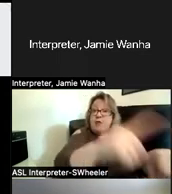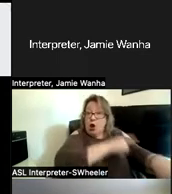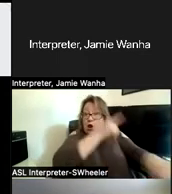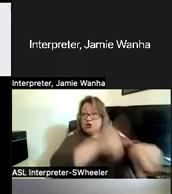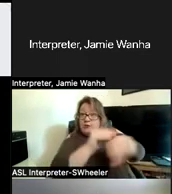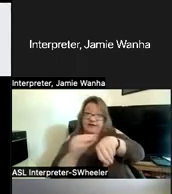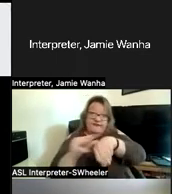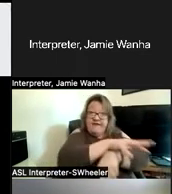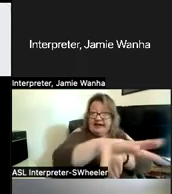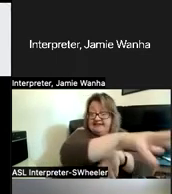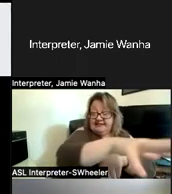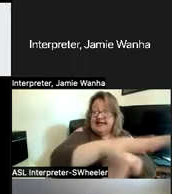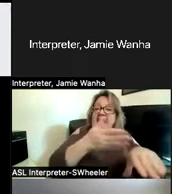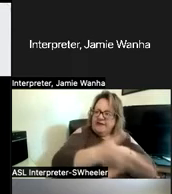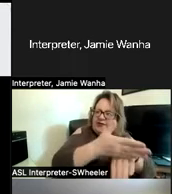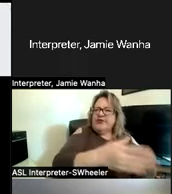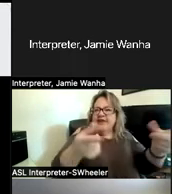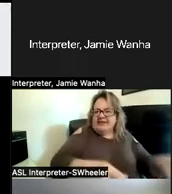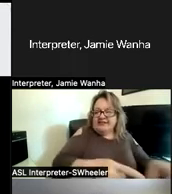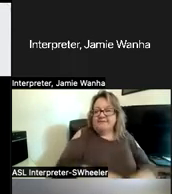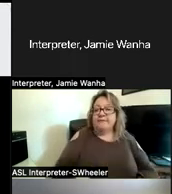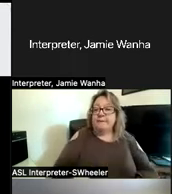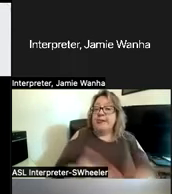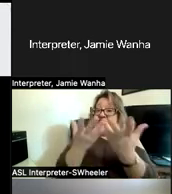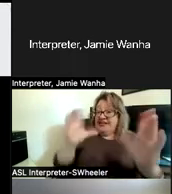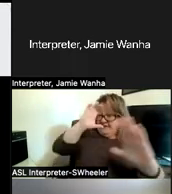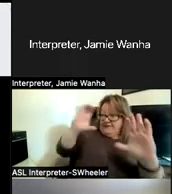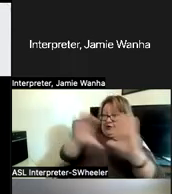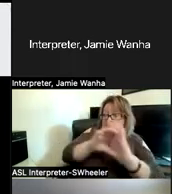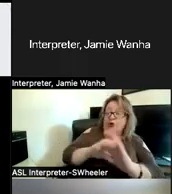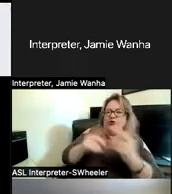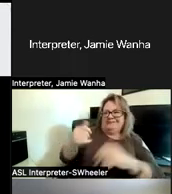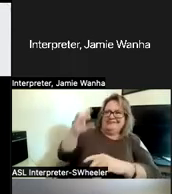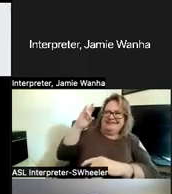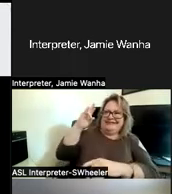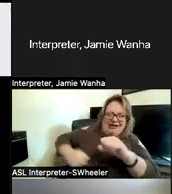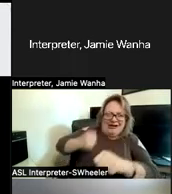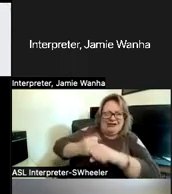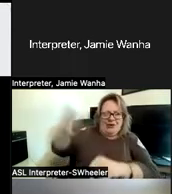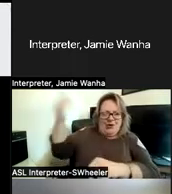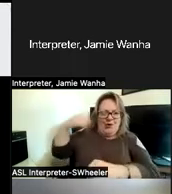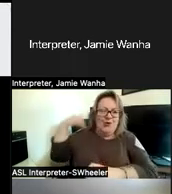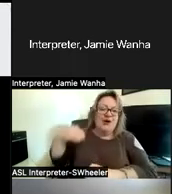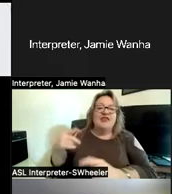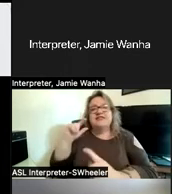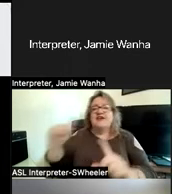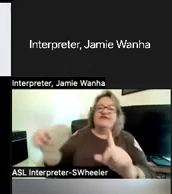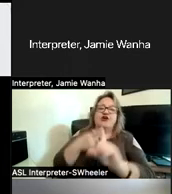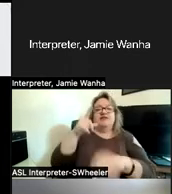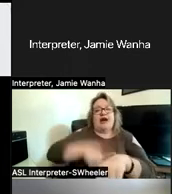participated in this project. It's a historic project. This photo was taken like 7 years ago now. It was the first